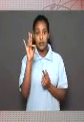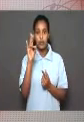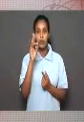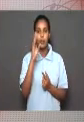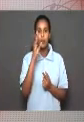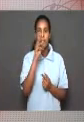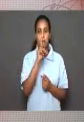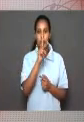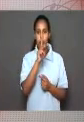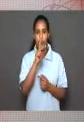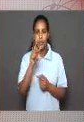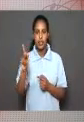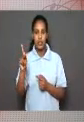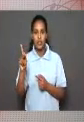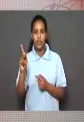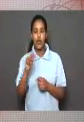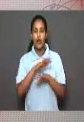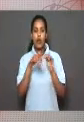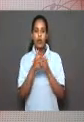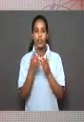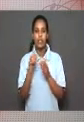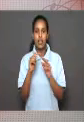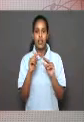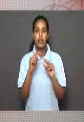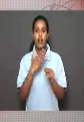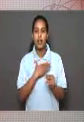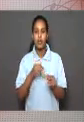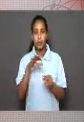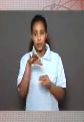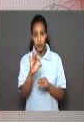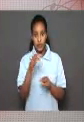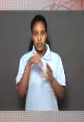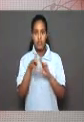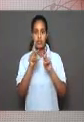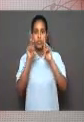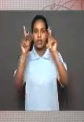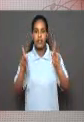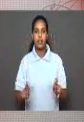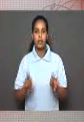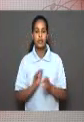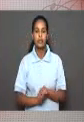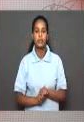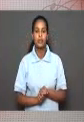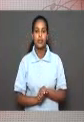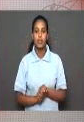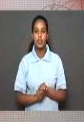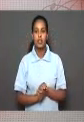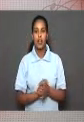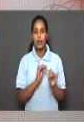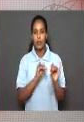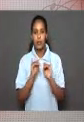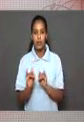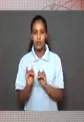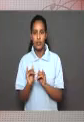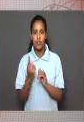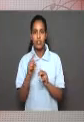periods. All of the elements are placed on the periodic table in accordance with